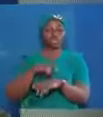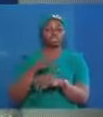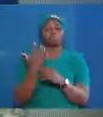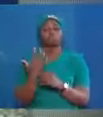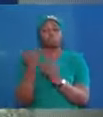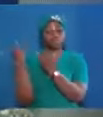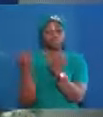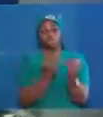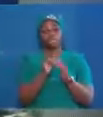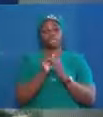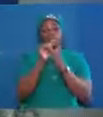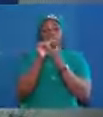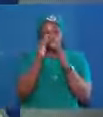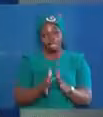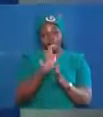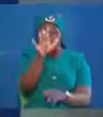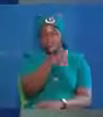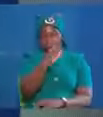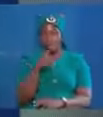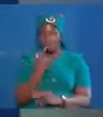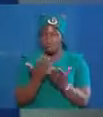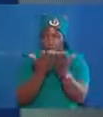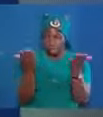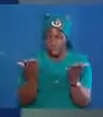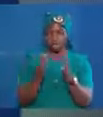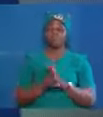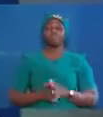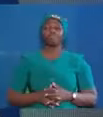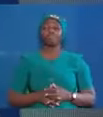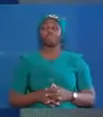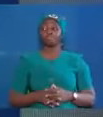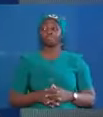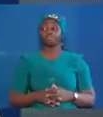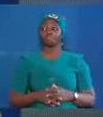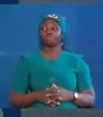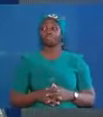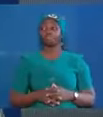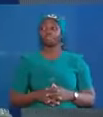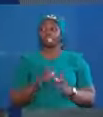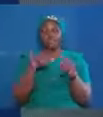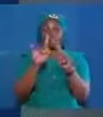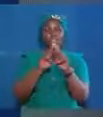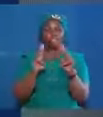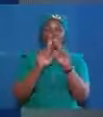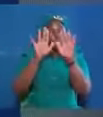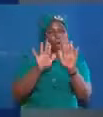introduce the leadership of Parliament who are here. It's very important. Some of them played critical roles in developing